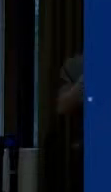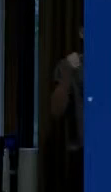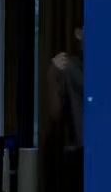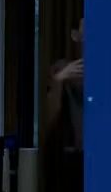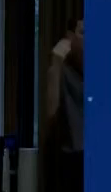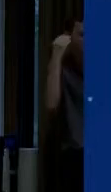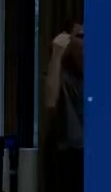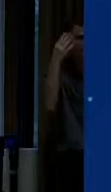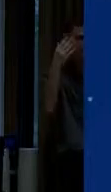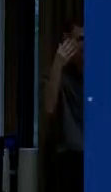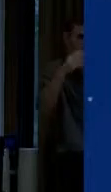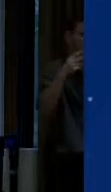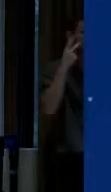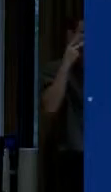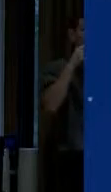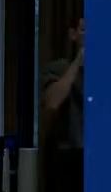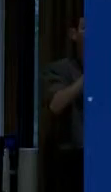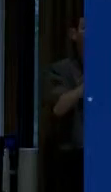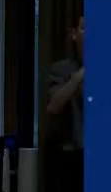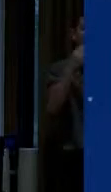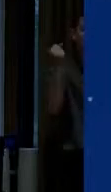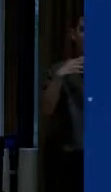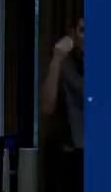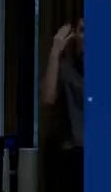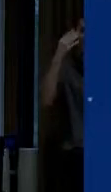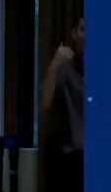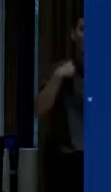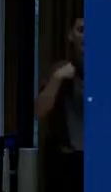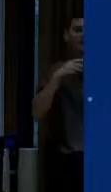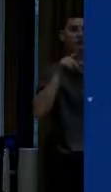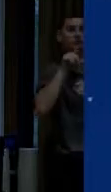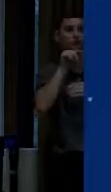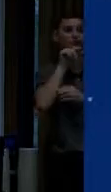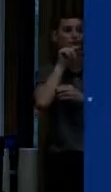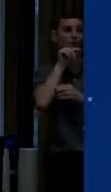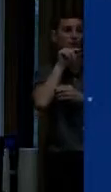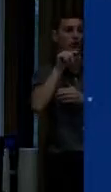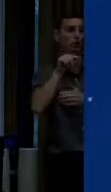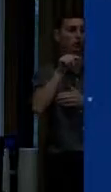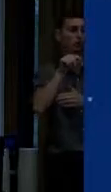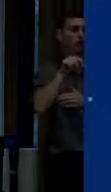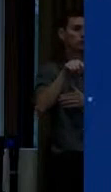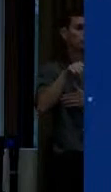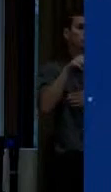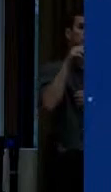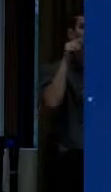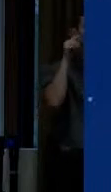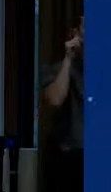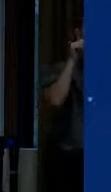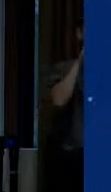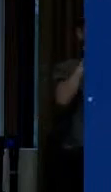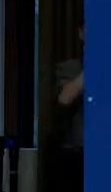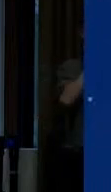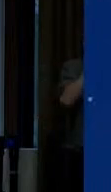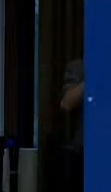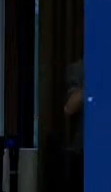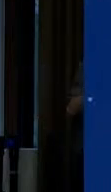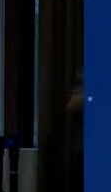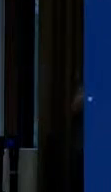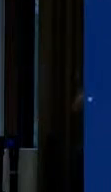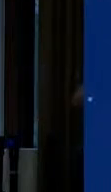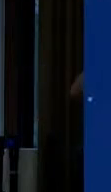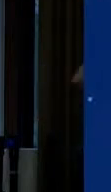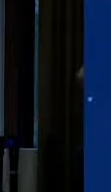any discerning rules for it, ChatGPT learns those. And what you want to do is make sure that you're putting things into place